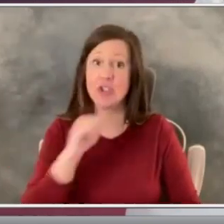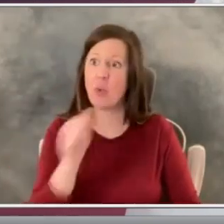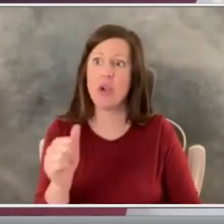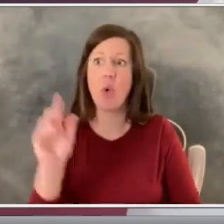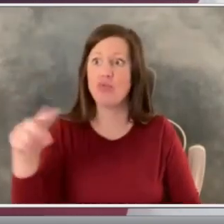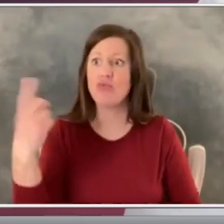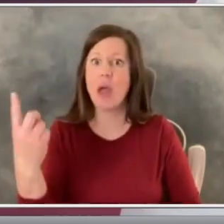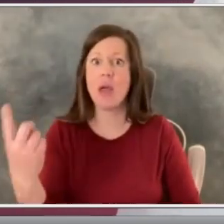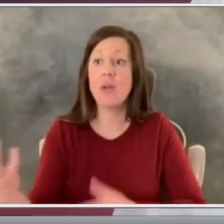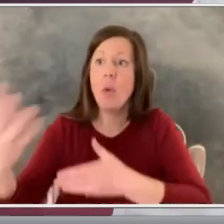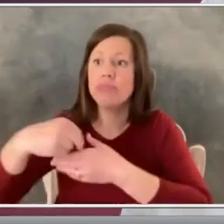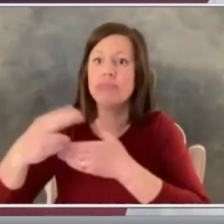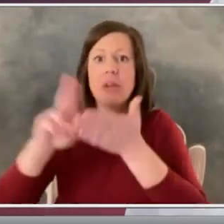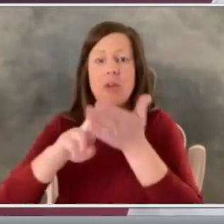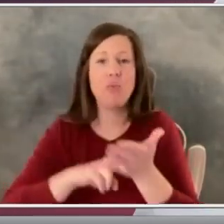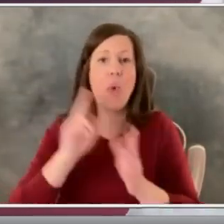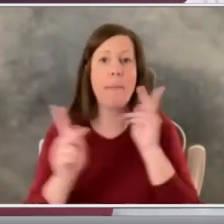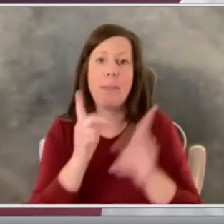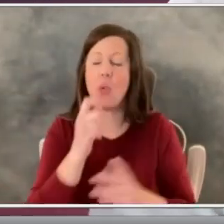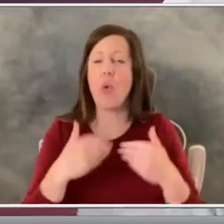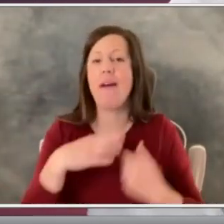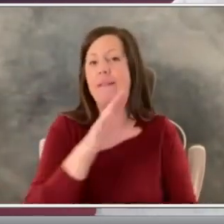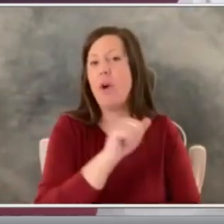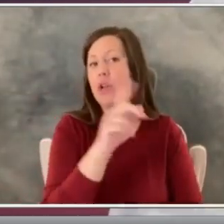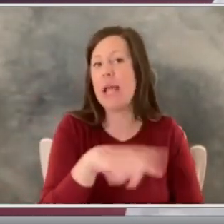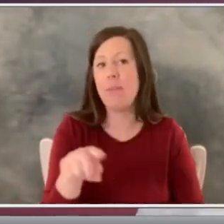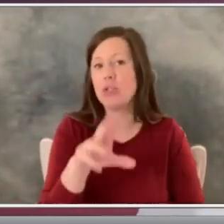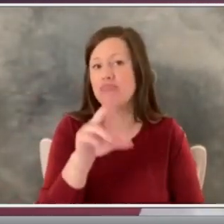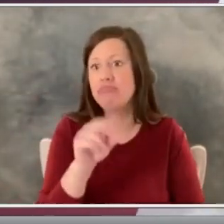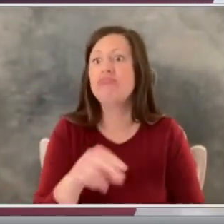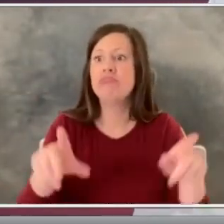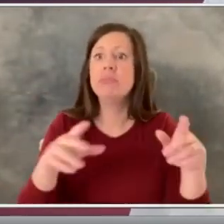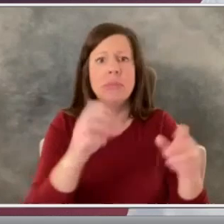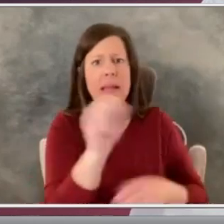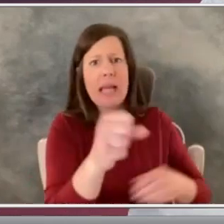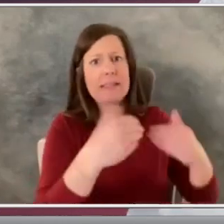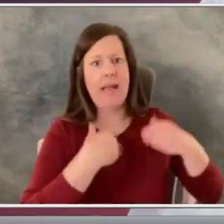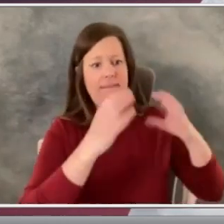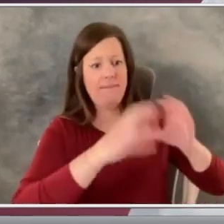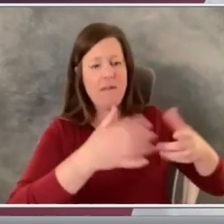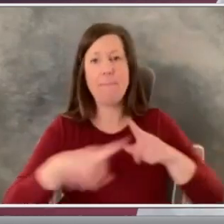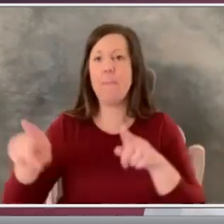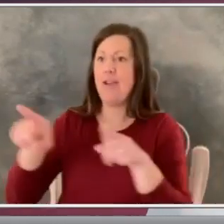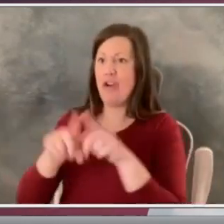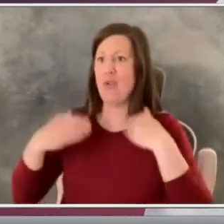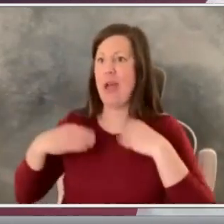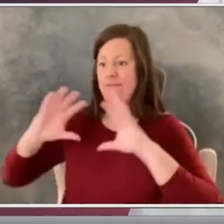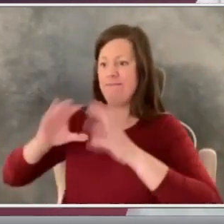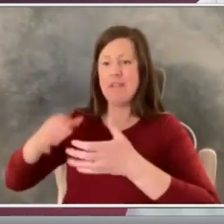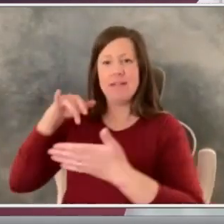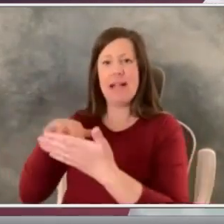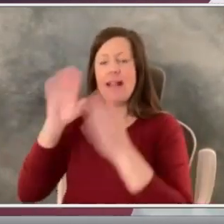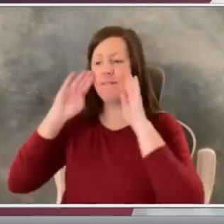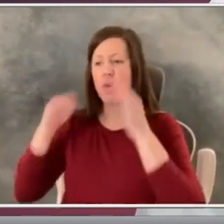people who have Alzheimer's into Alzheimer's trials. We're also have dedicated studies focused on caregivers and how do